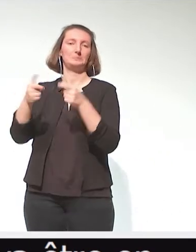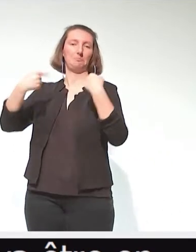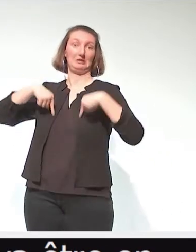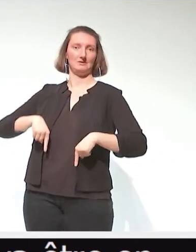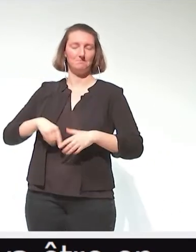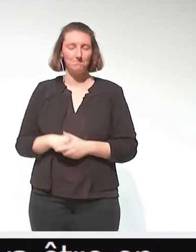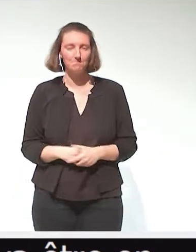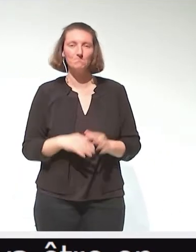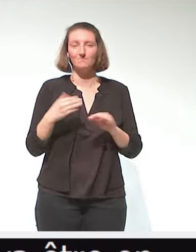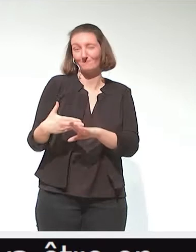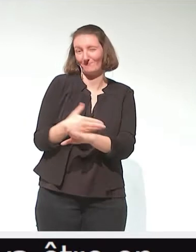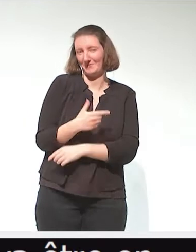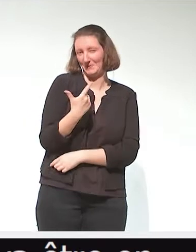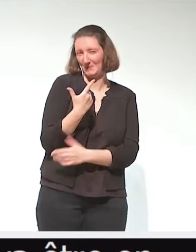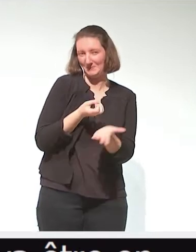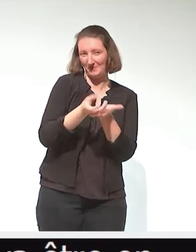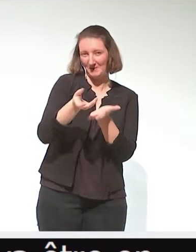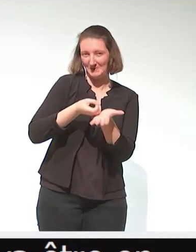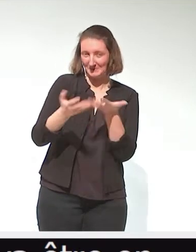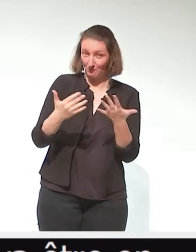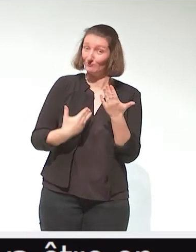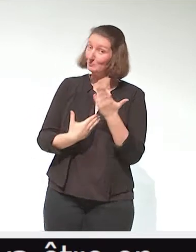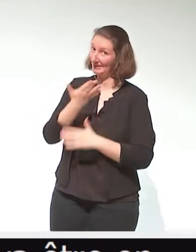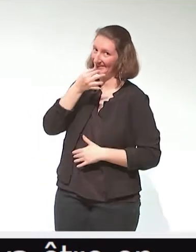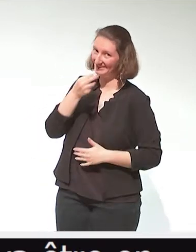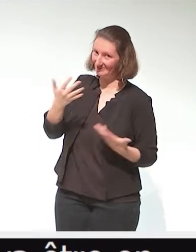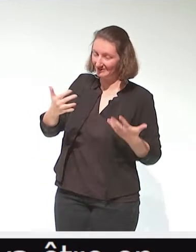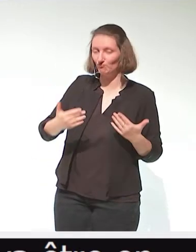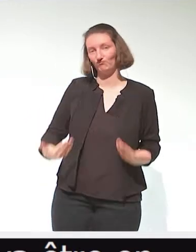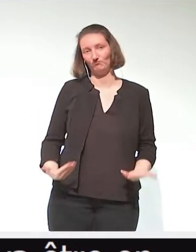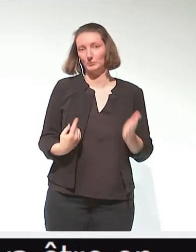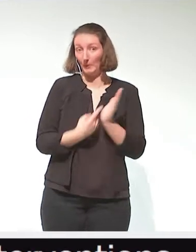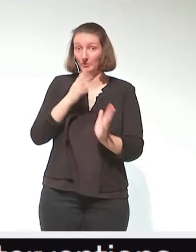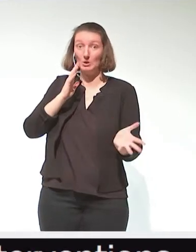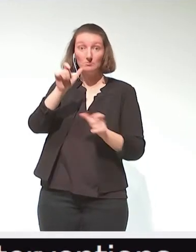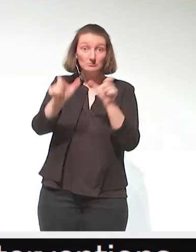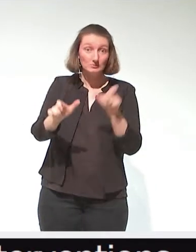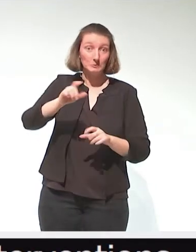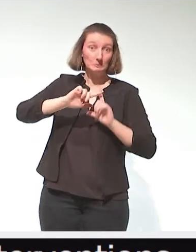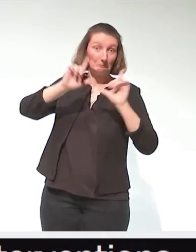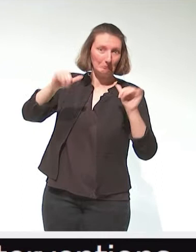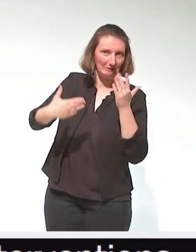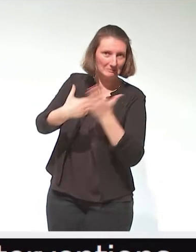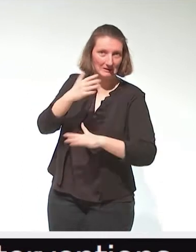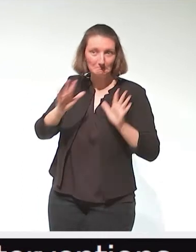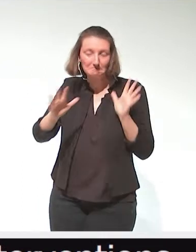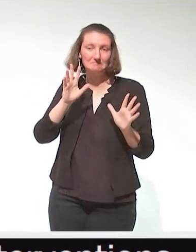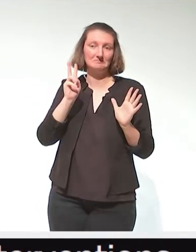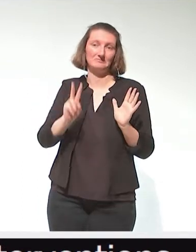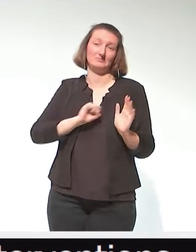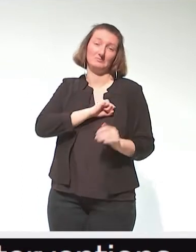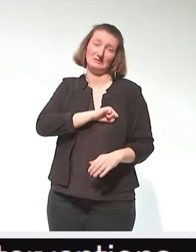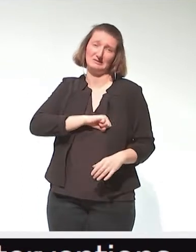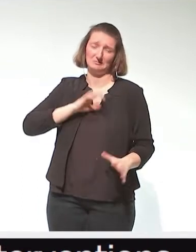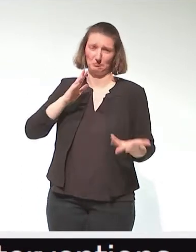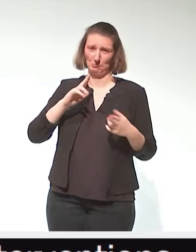addresses and at the rostrum, and then the roundtable between ministers. A couple of prerequisite announcements, the same